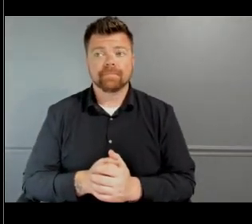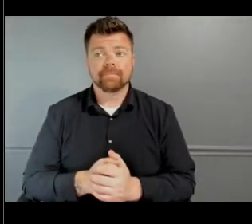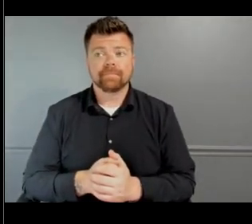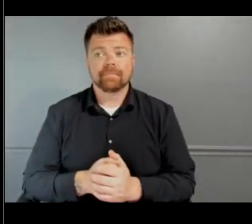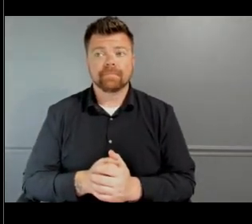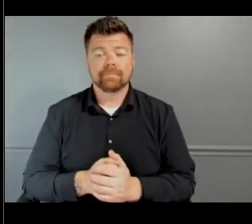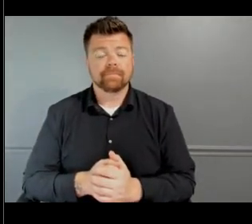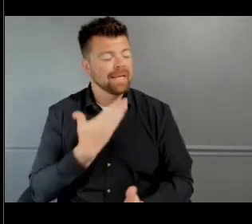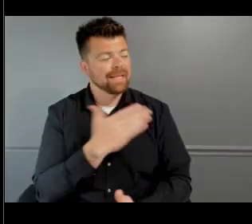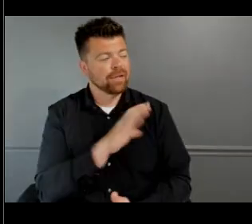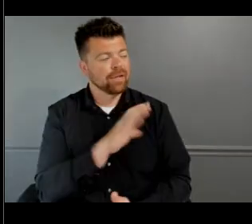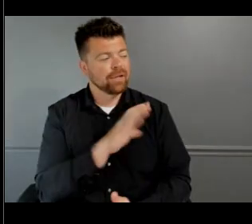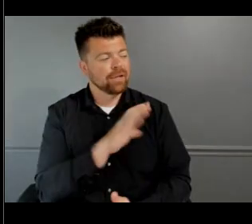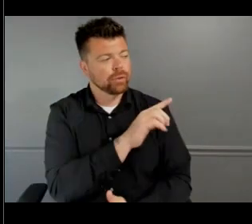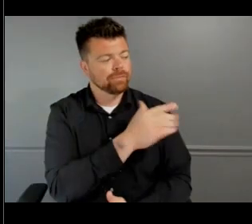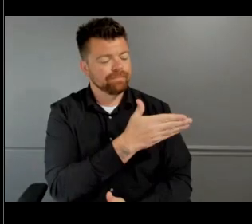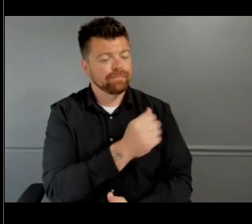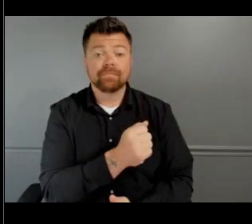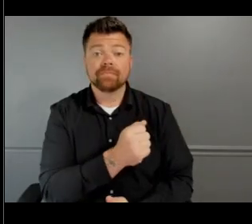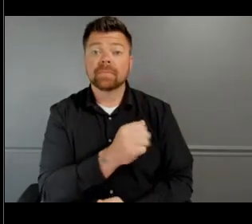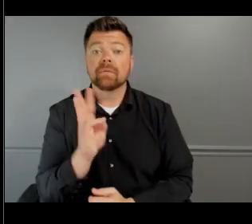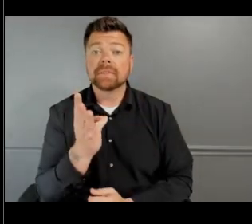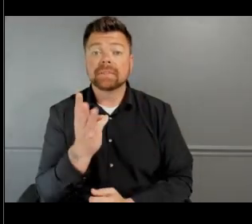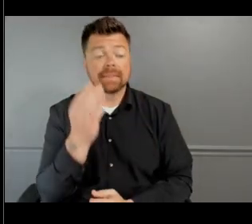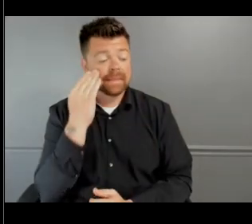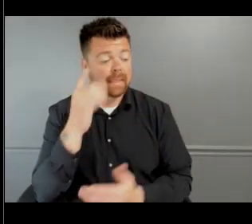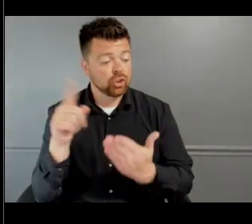Thanks, Crystal. For the 6th knowledge check,